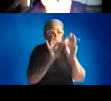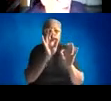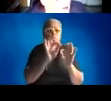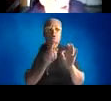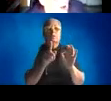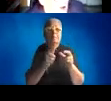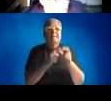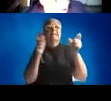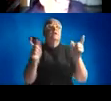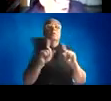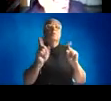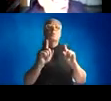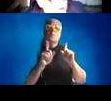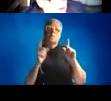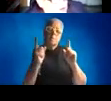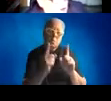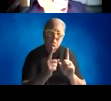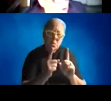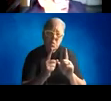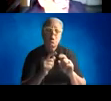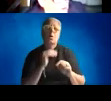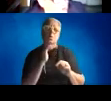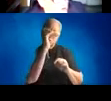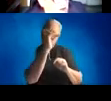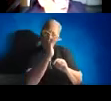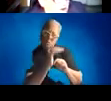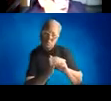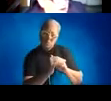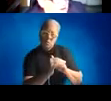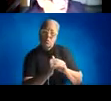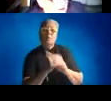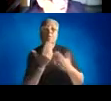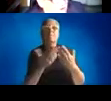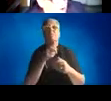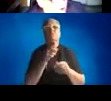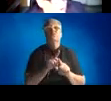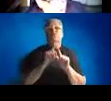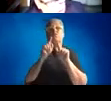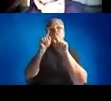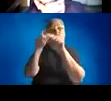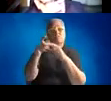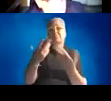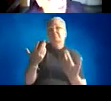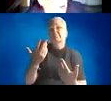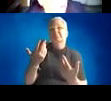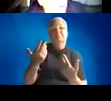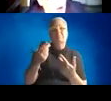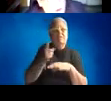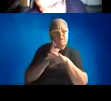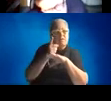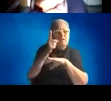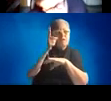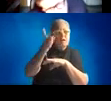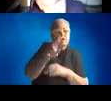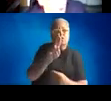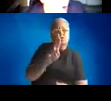missing. One way is to go into a rural area and go out and knock on the doors and find out how many children are not